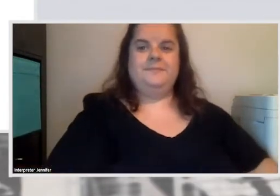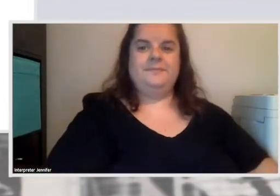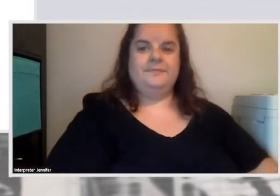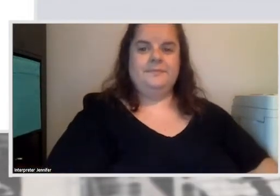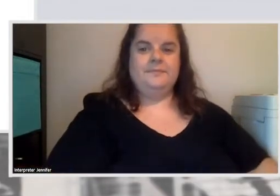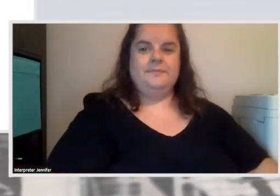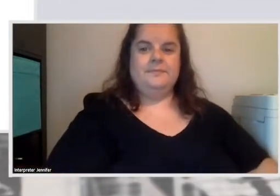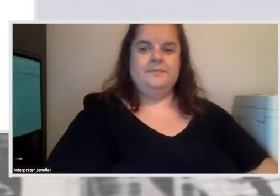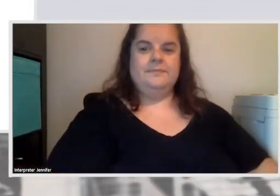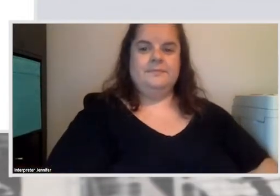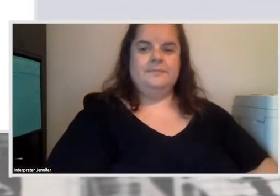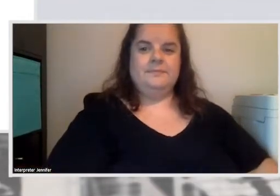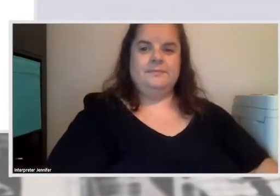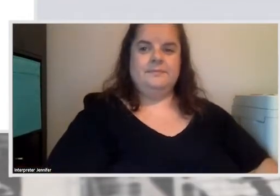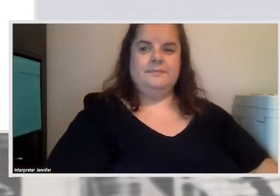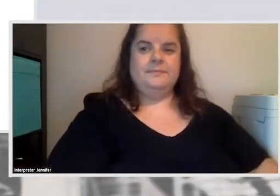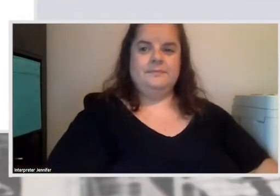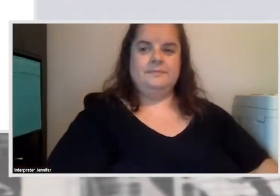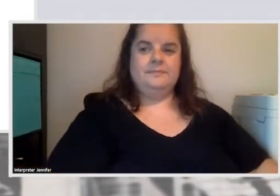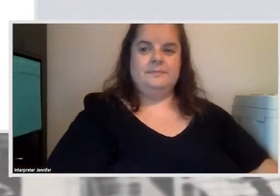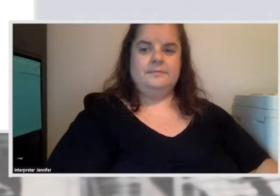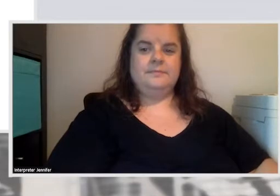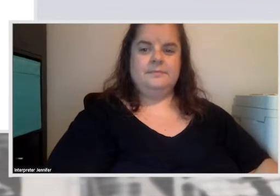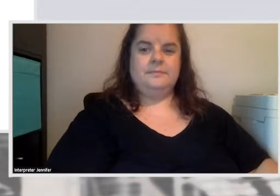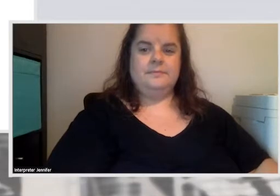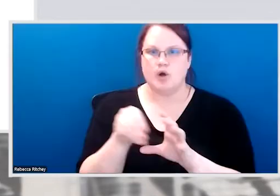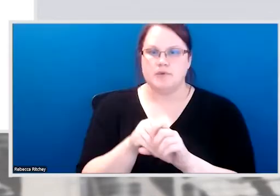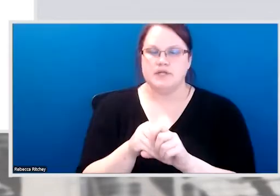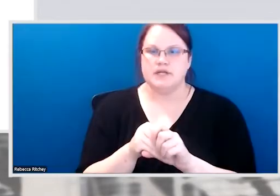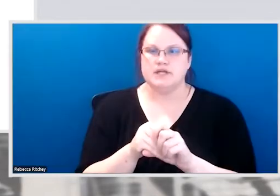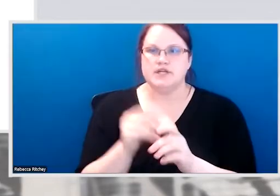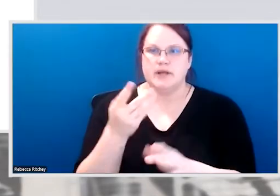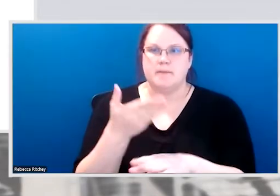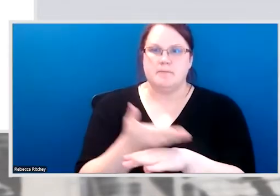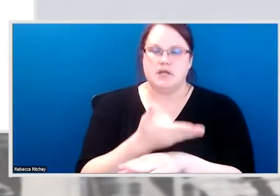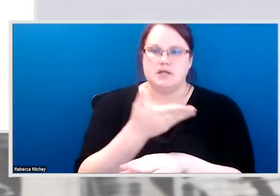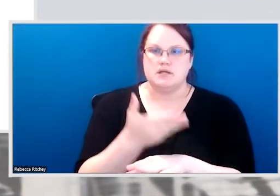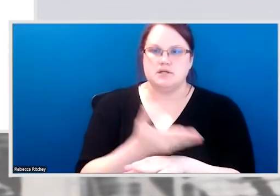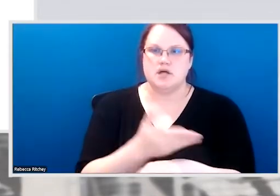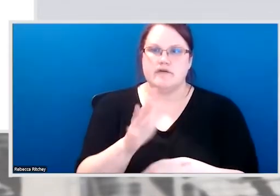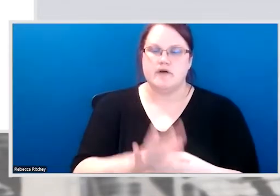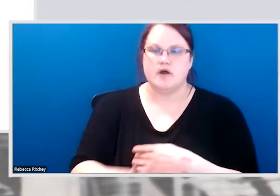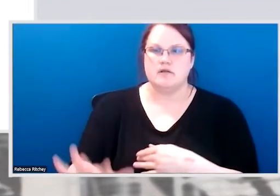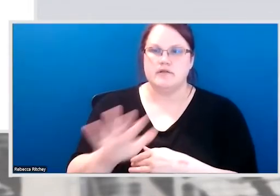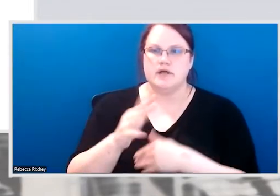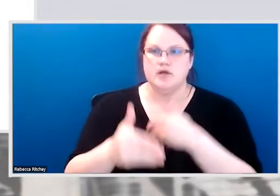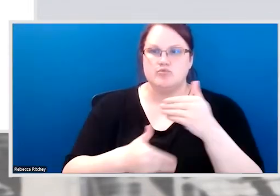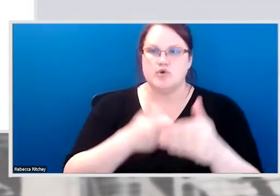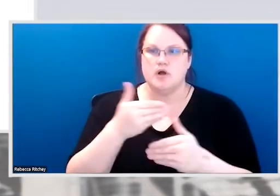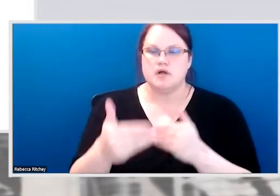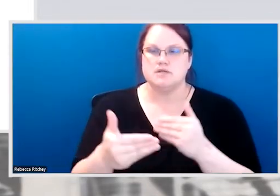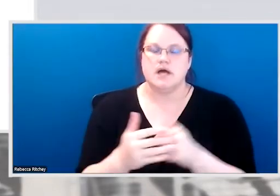care program, where it's sort of a combination of maintenance of our land, but also supporting entrepreneurs and supporting workforce development in